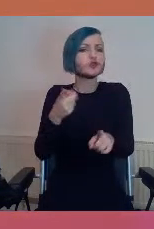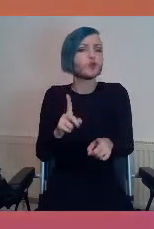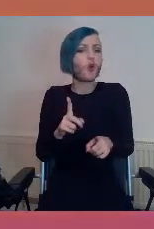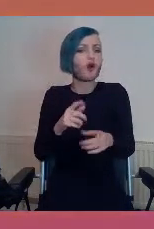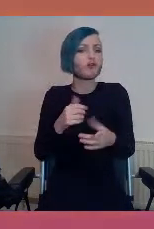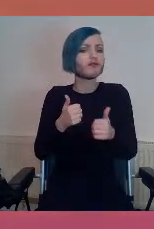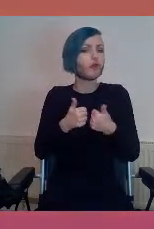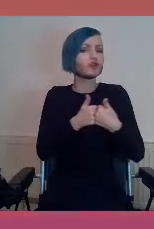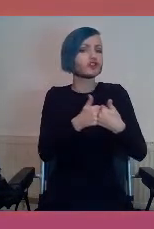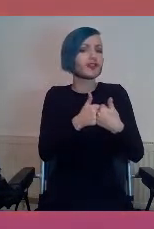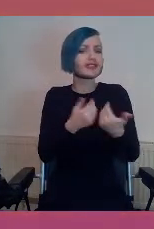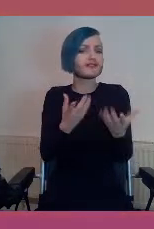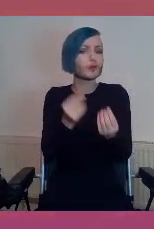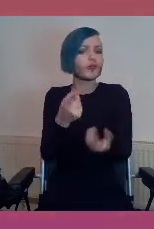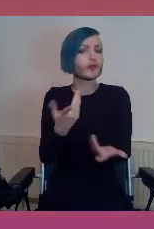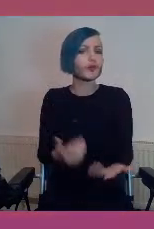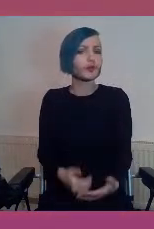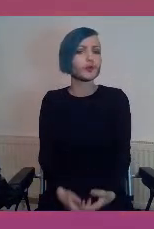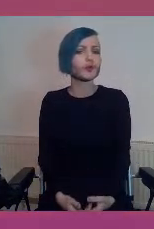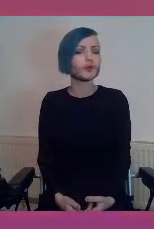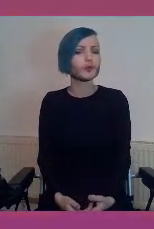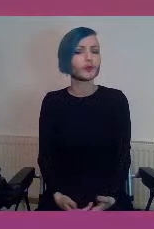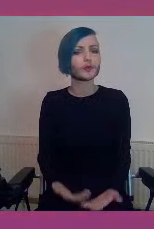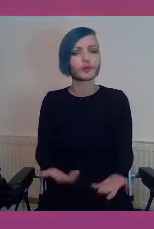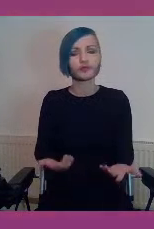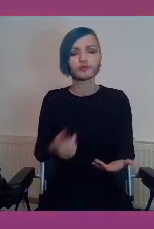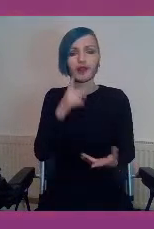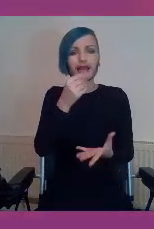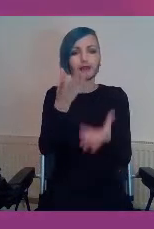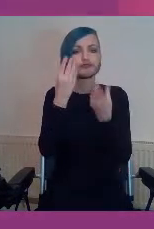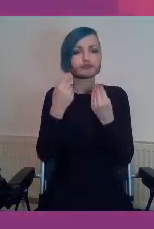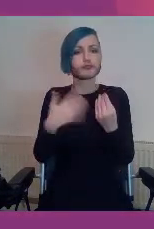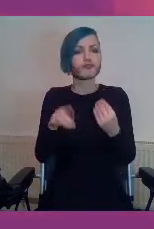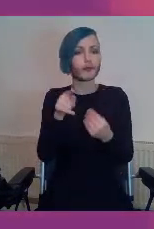your cause and learn from yourselves? So,